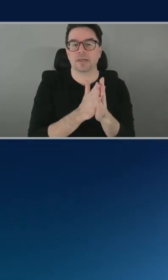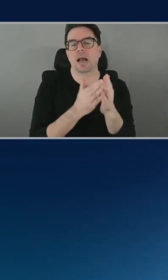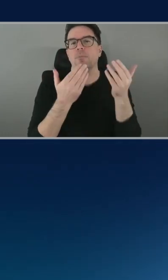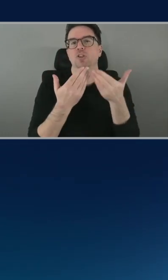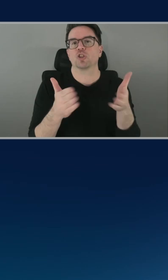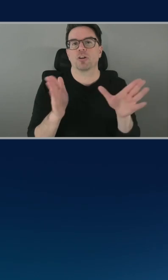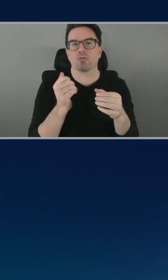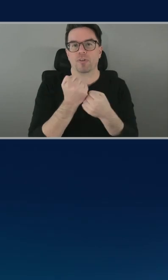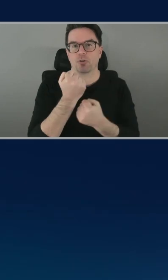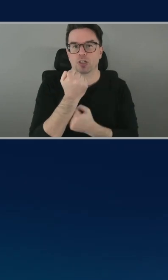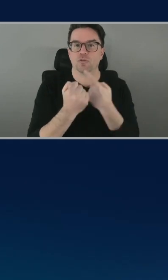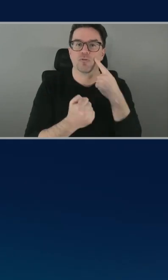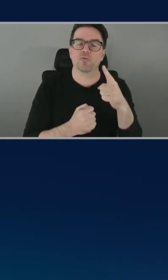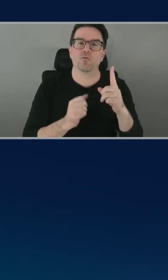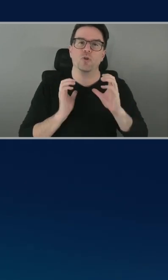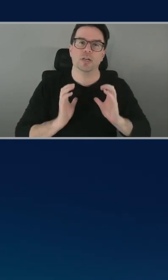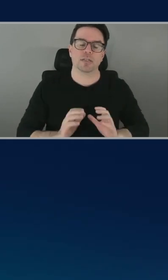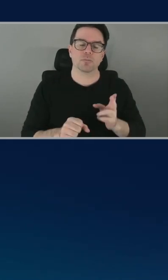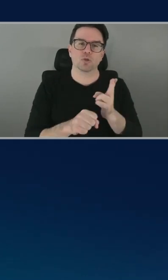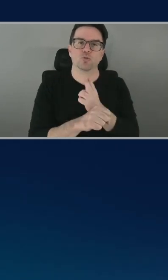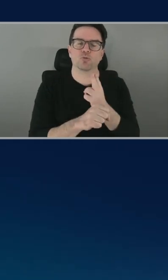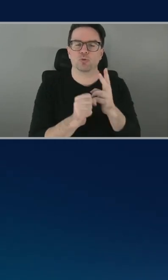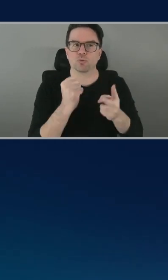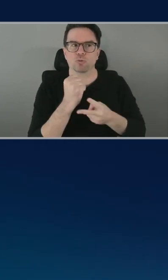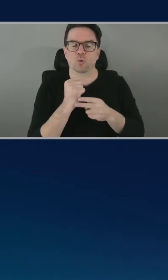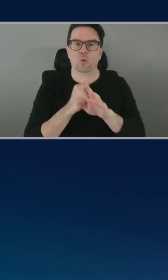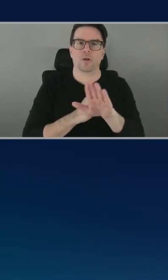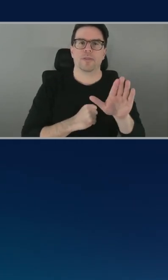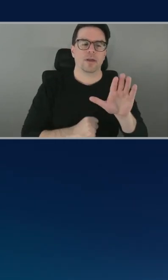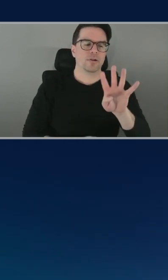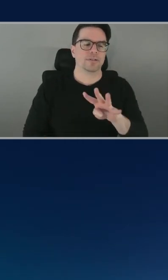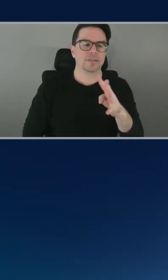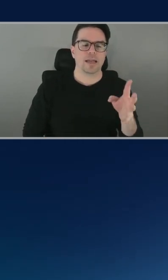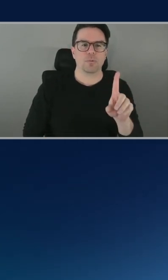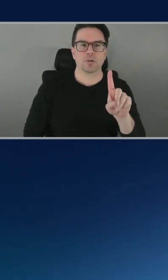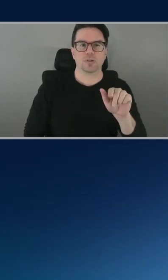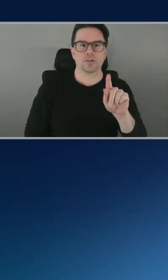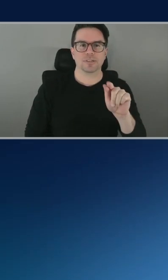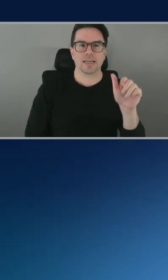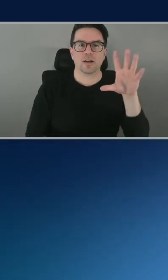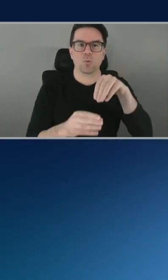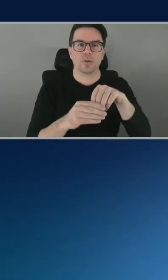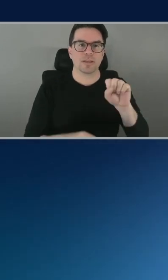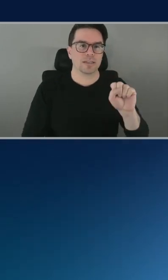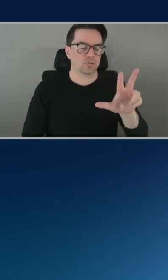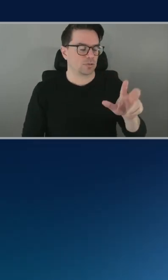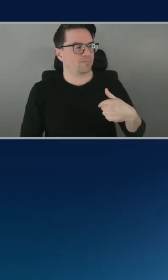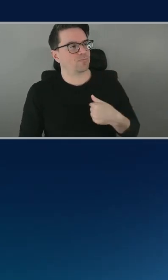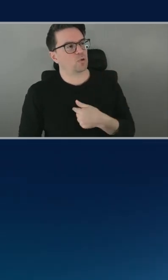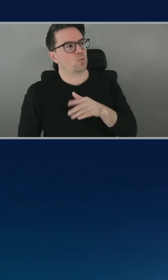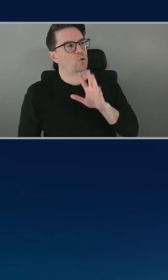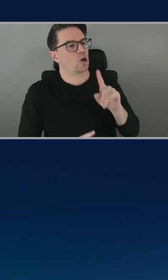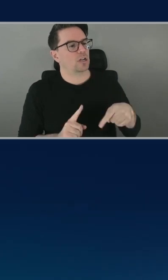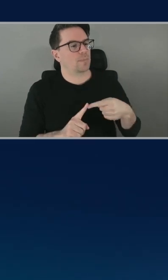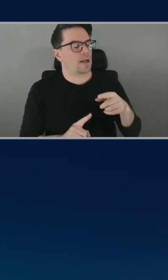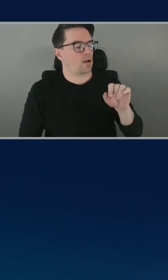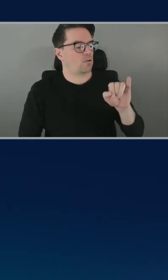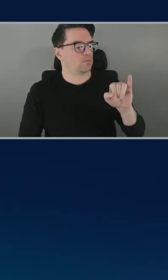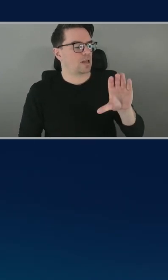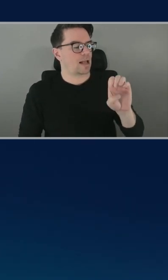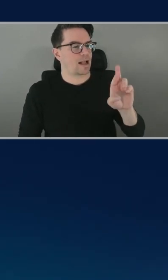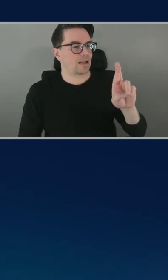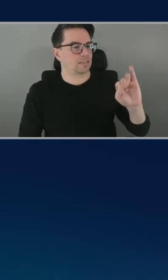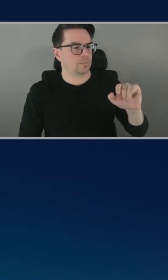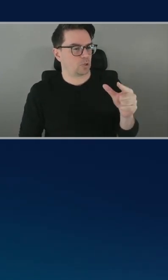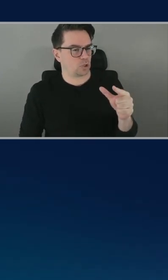foundation for customers to be able to store tabular data in S3. You know, we're talking about Iceberg and by all means support for it, and what customers are